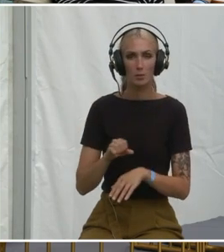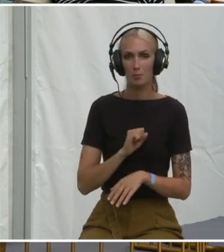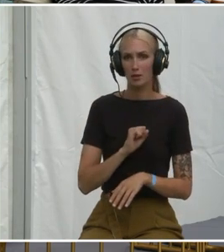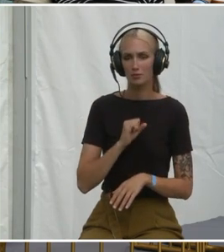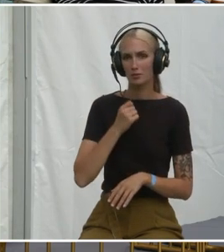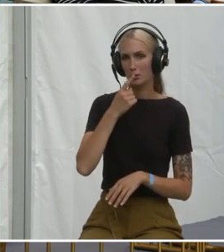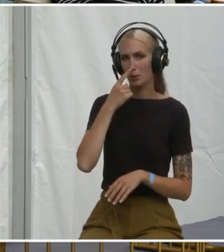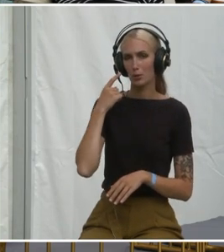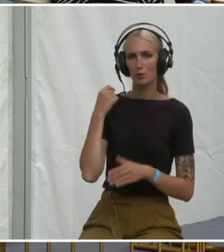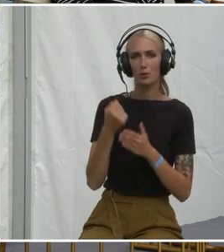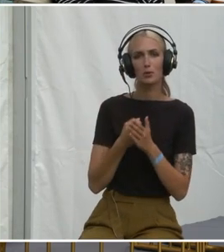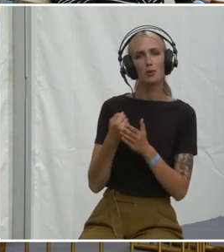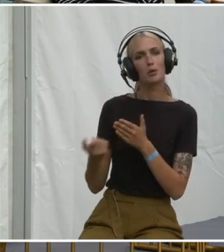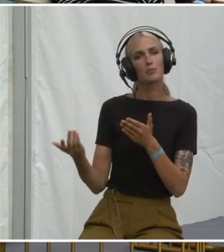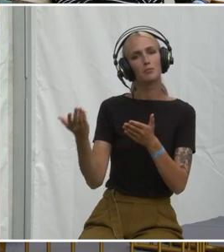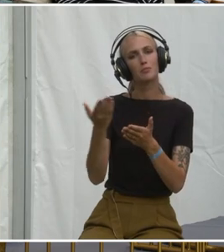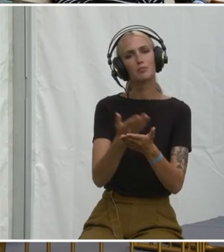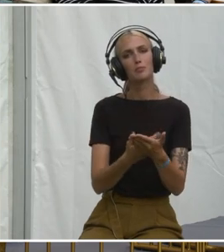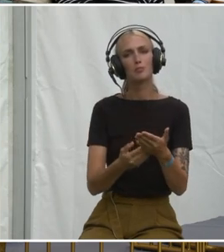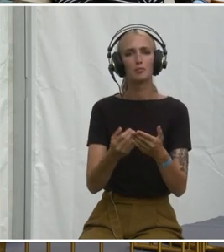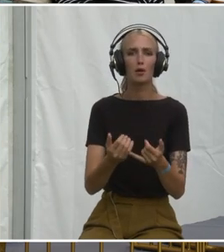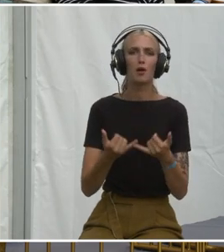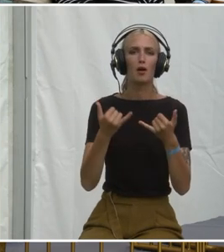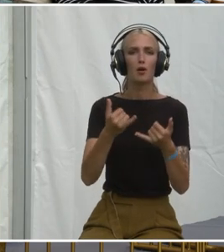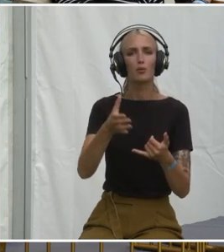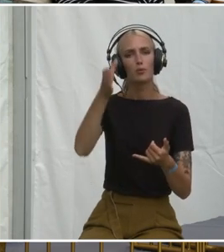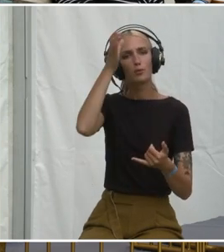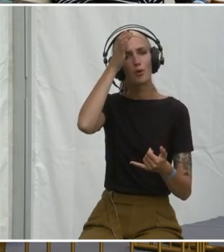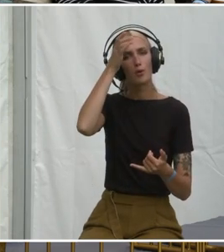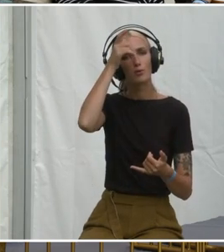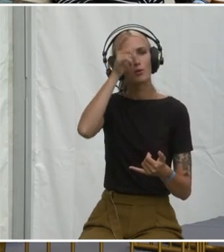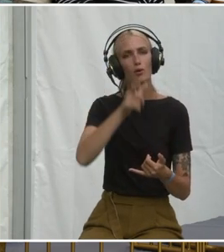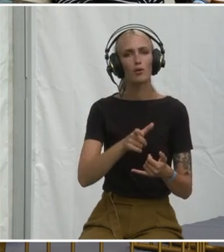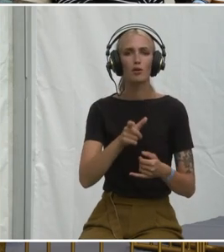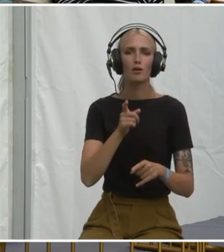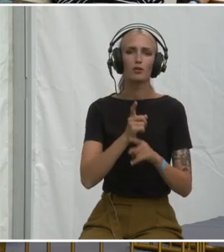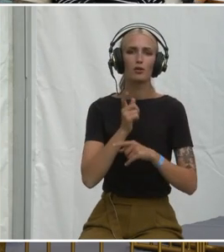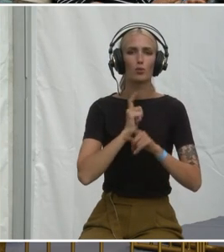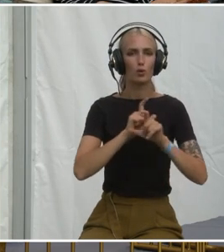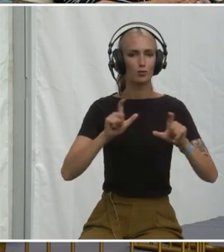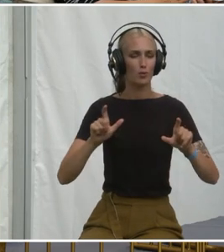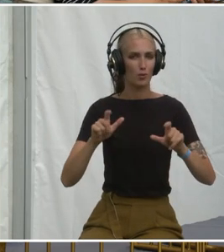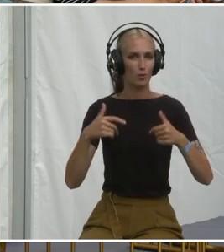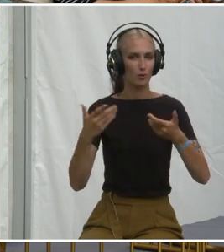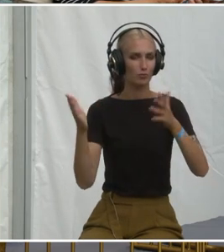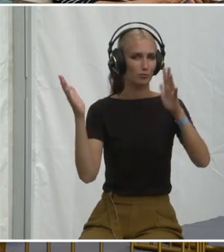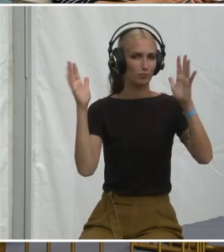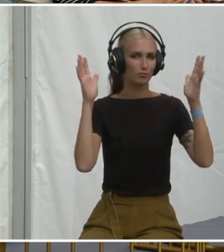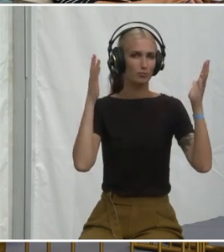recently nominated as an honorary doctor of the University of Tartu. So